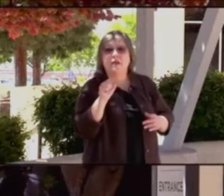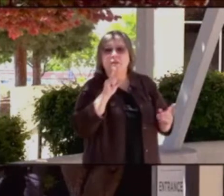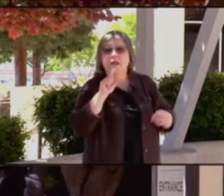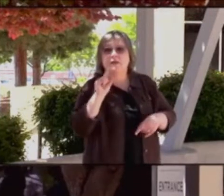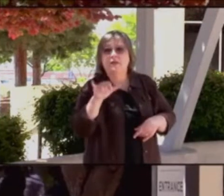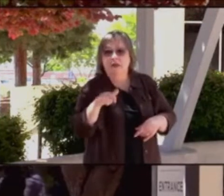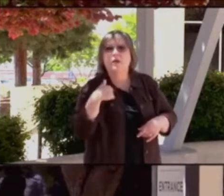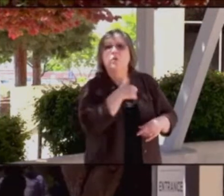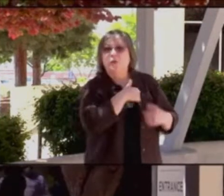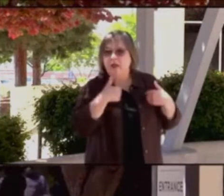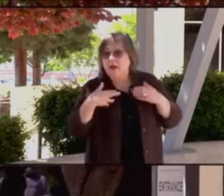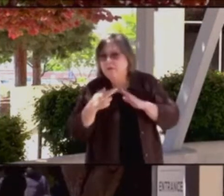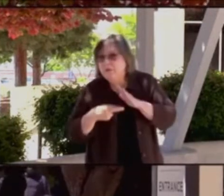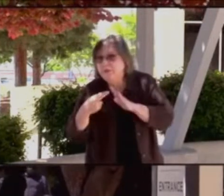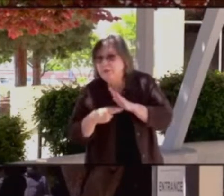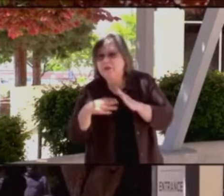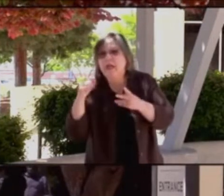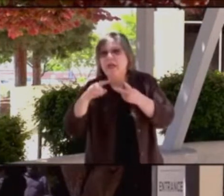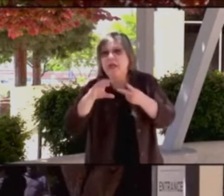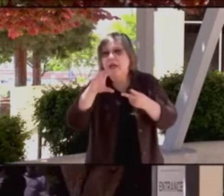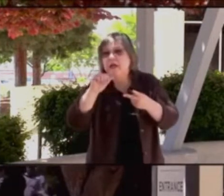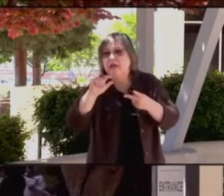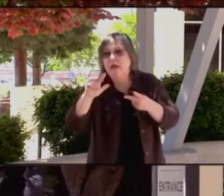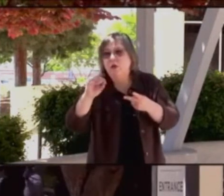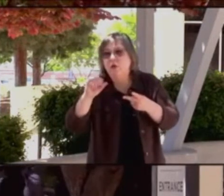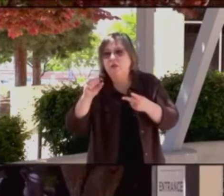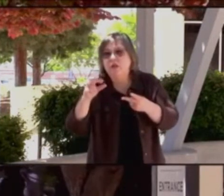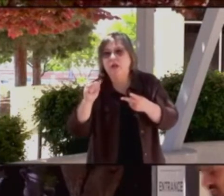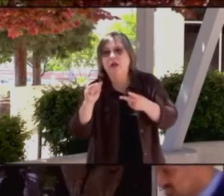Cal OSHA. It could be complex. Do you want to take that one, James?